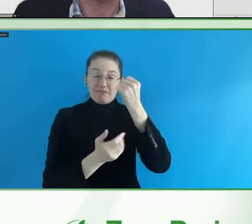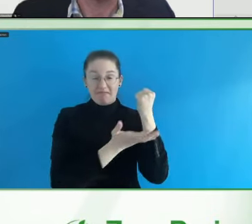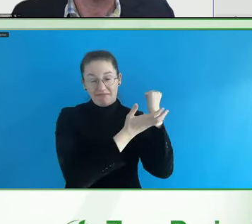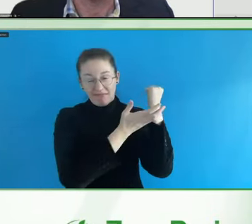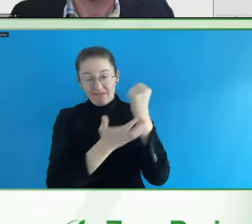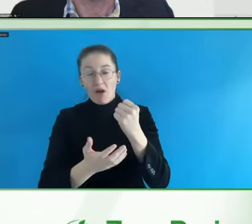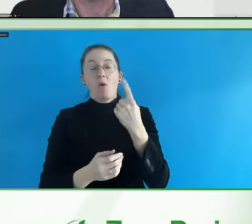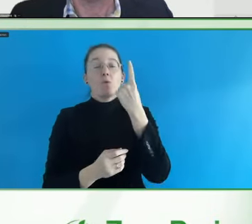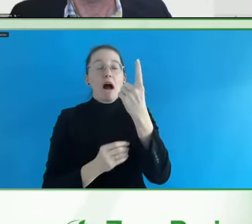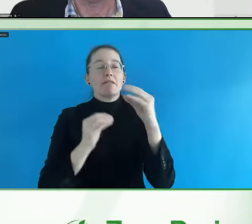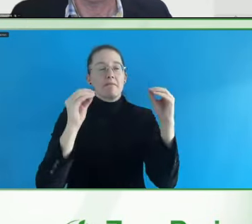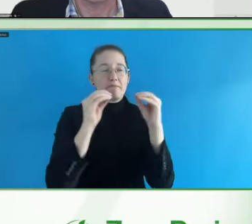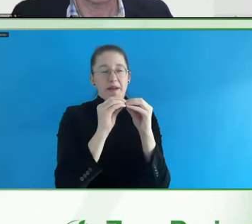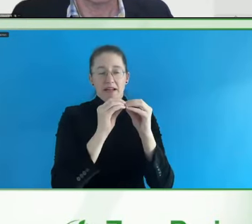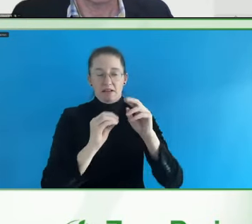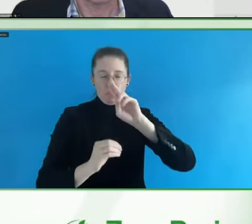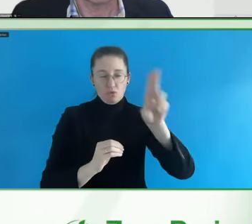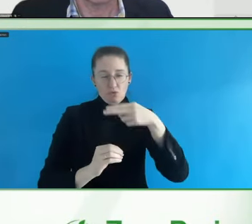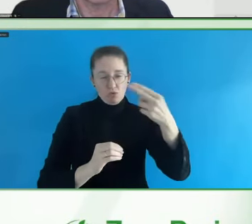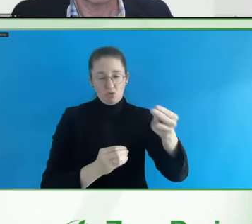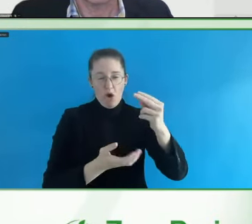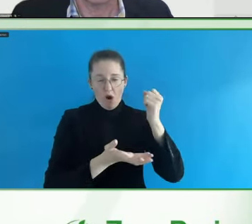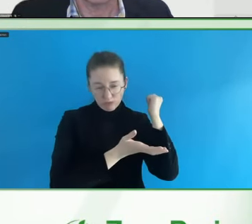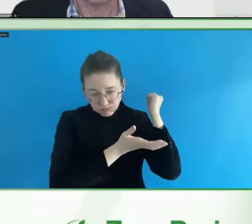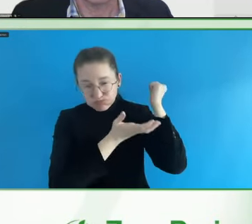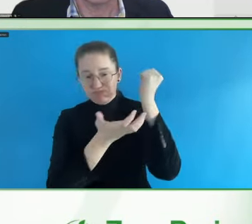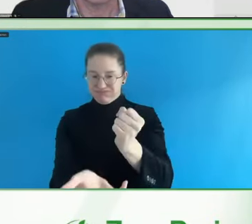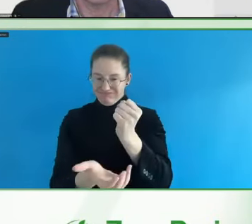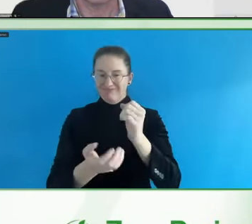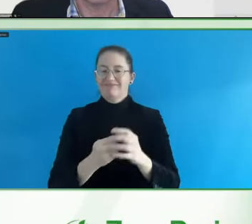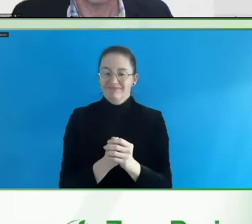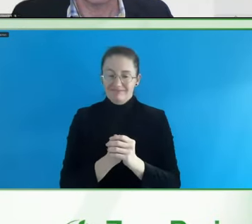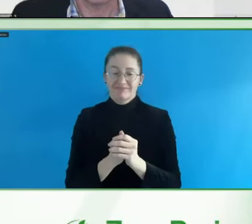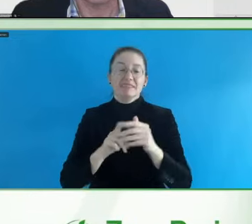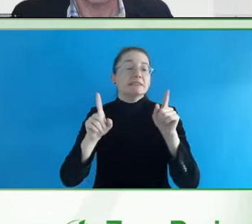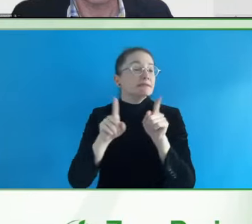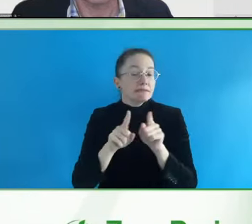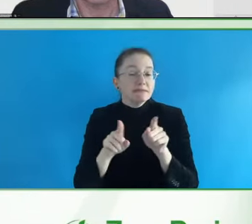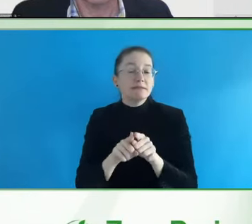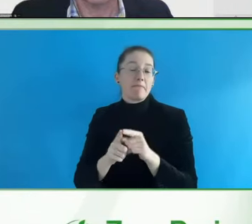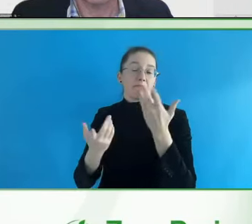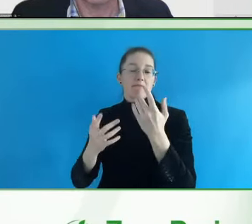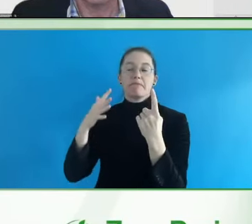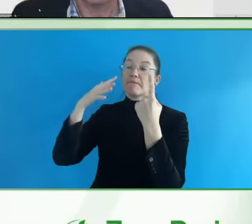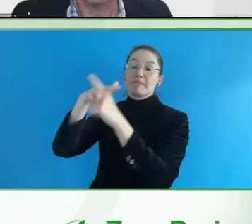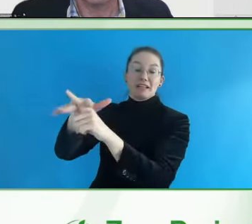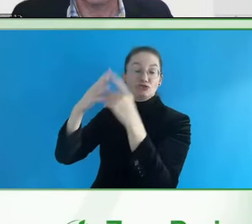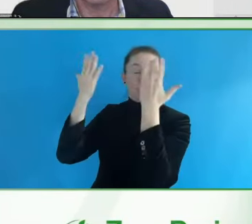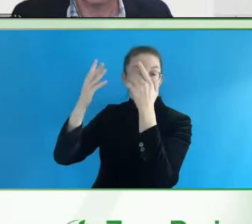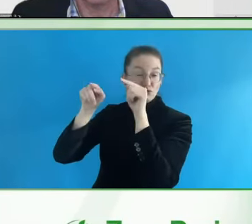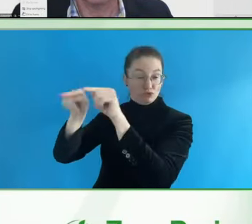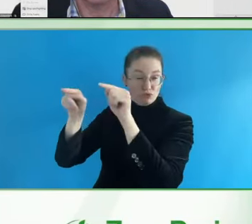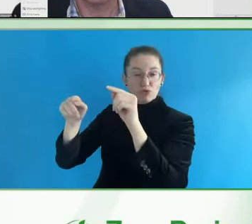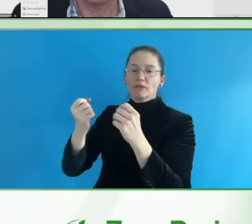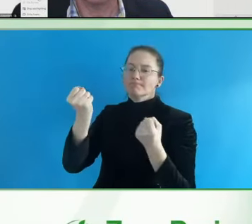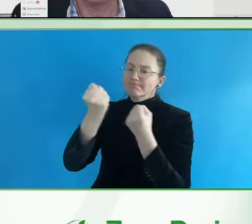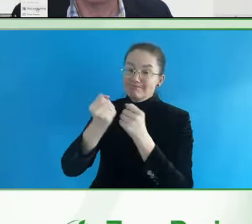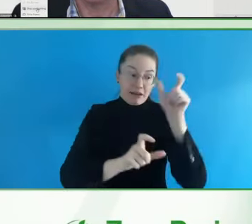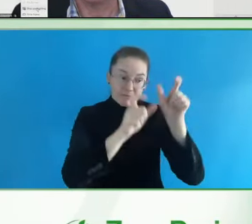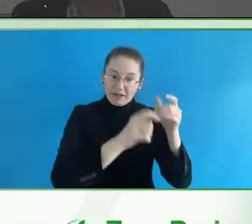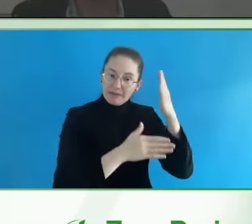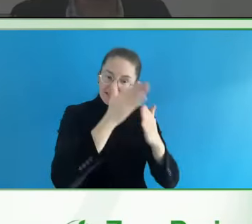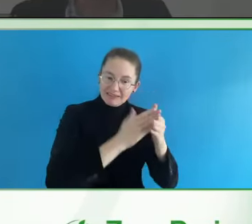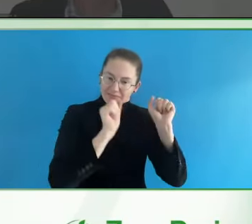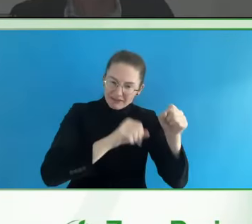much. Thank you. Thank you, Eladio. And we are coming up with our questions. I think my